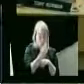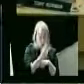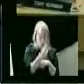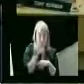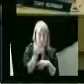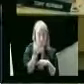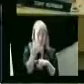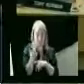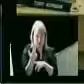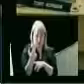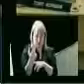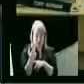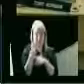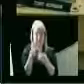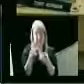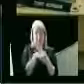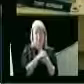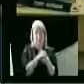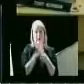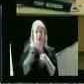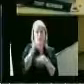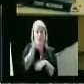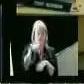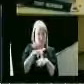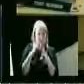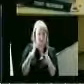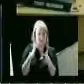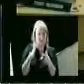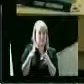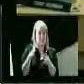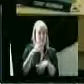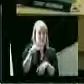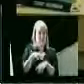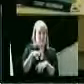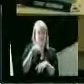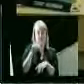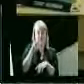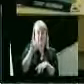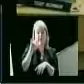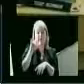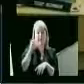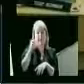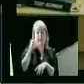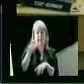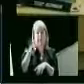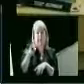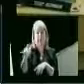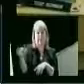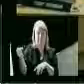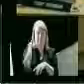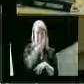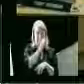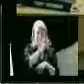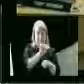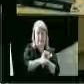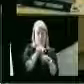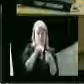his principal, Mr. Linhill, had him assigned to classes